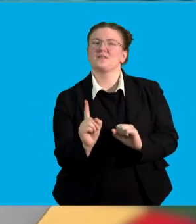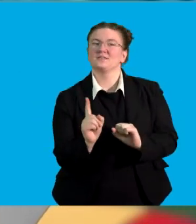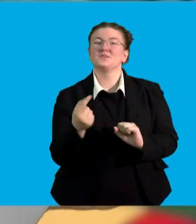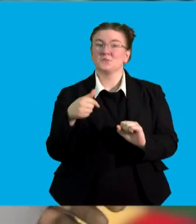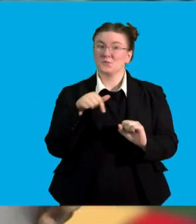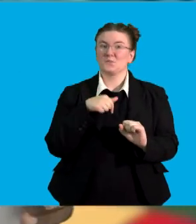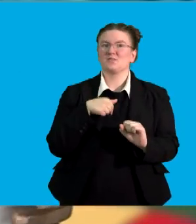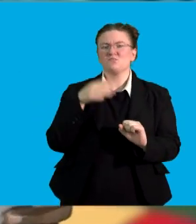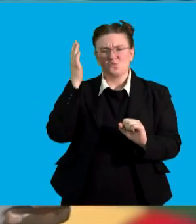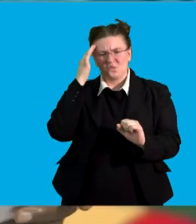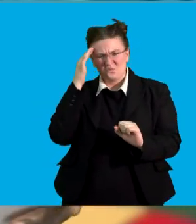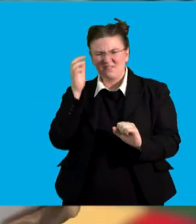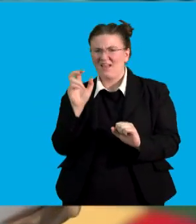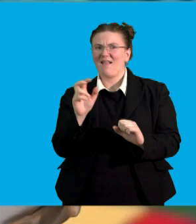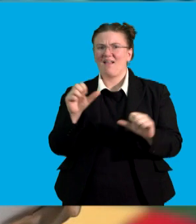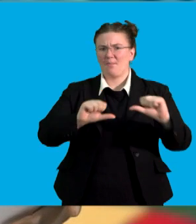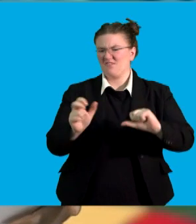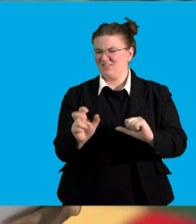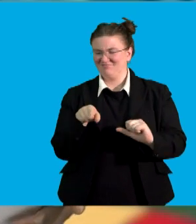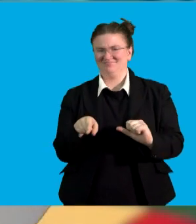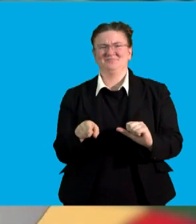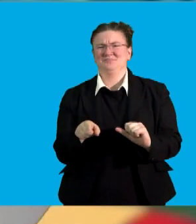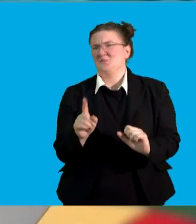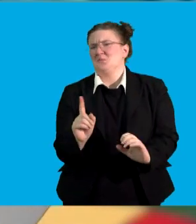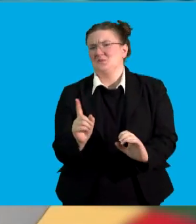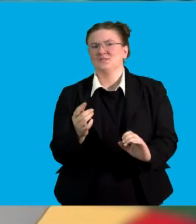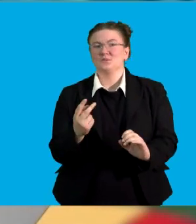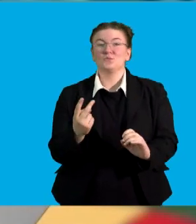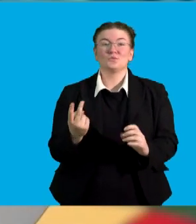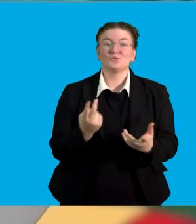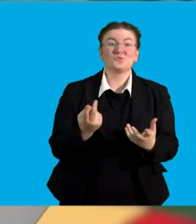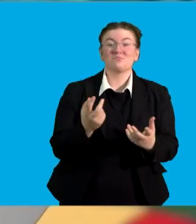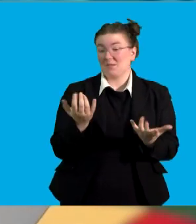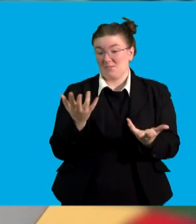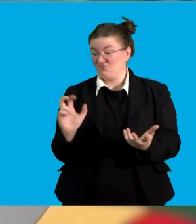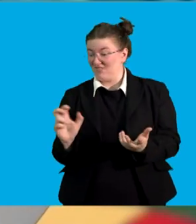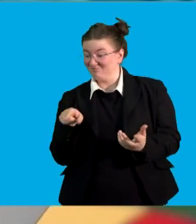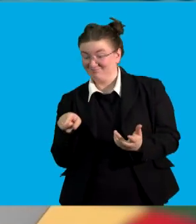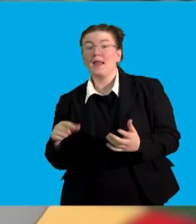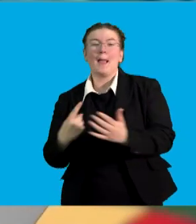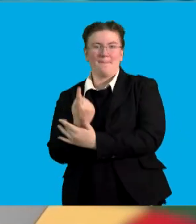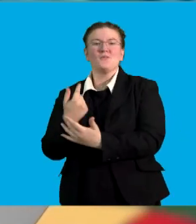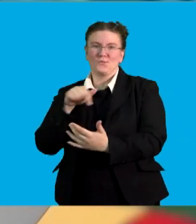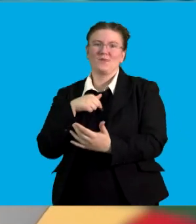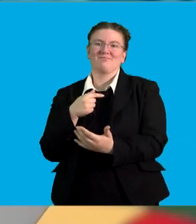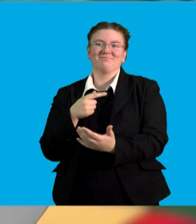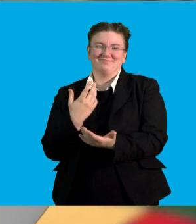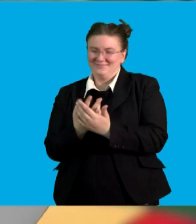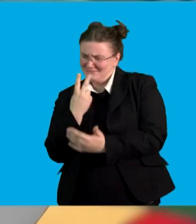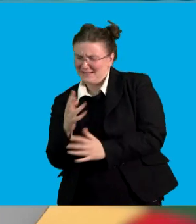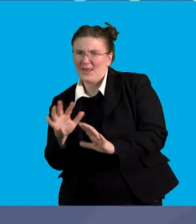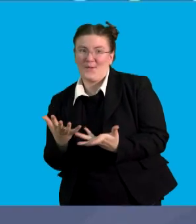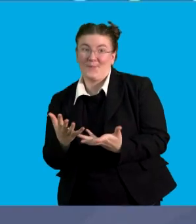do we even know what a chemical reaction is, and if whether a chemical reaction has occurred, we need to be able to tell. So to